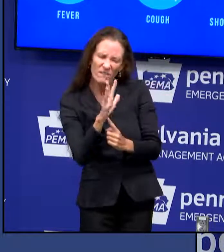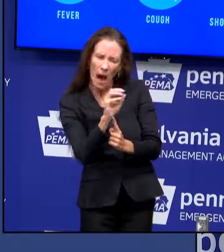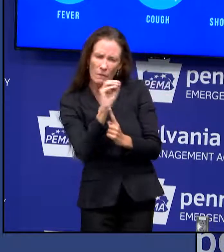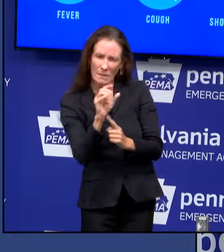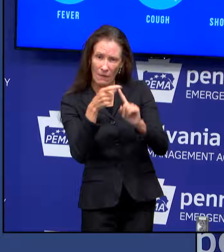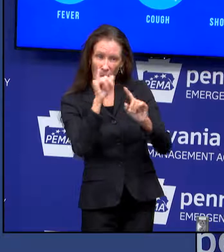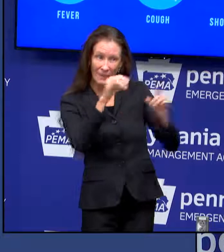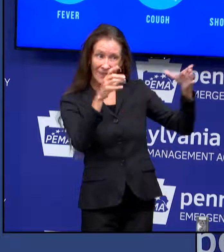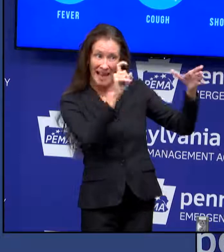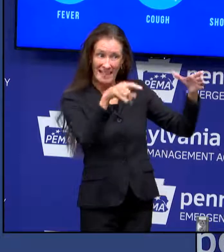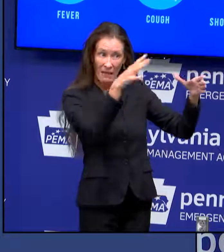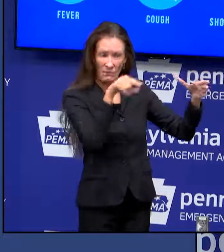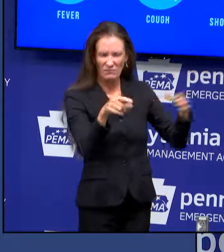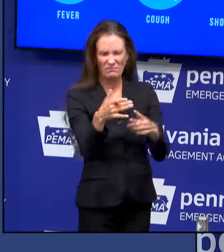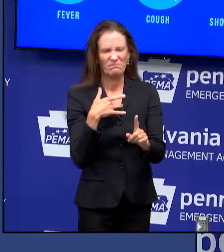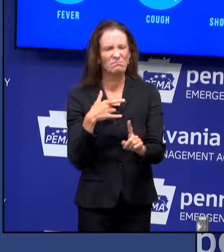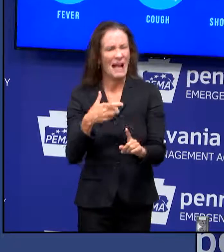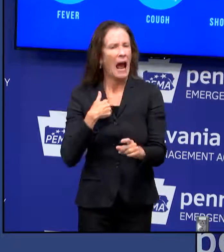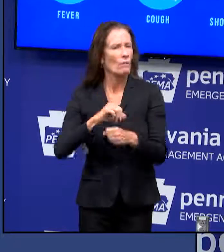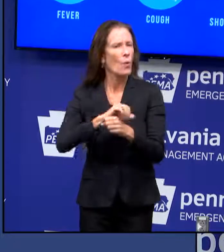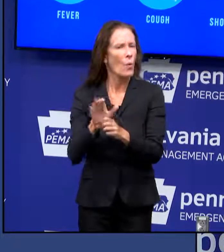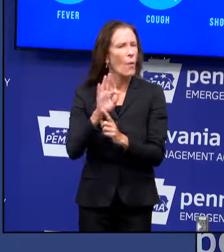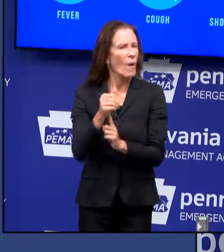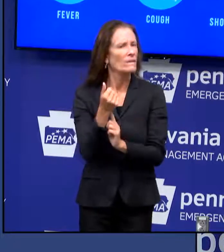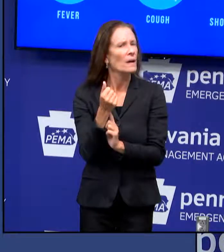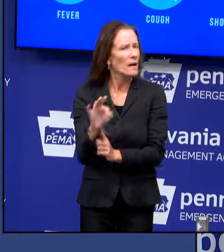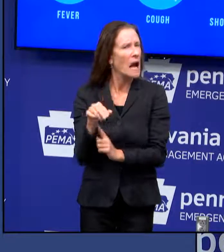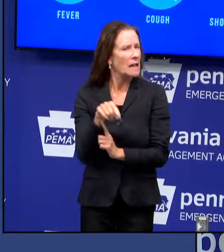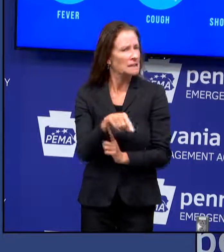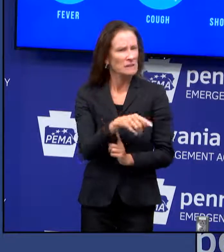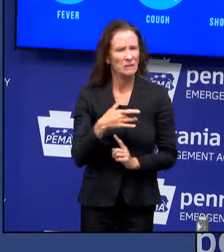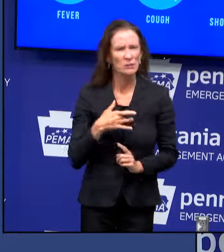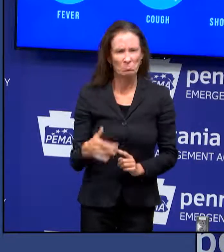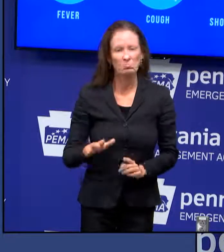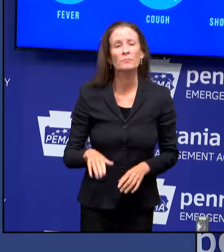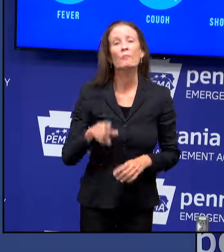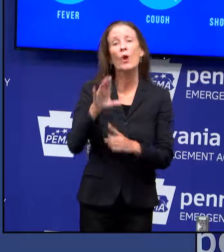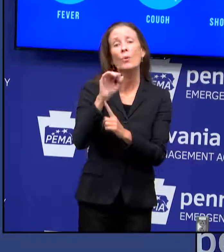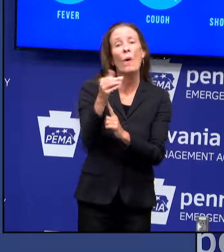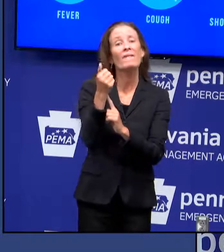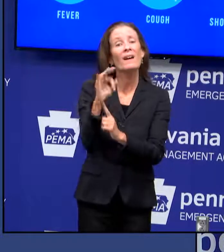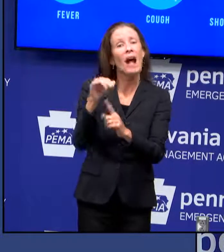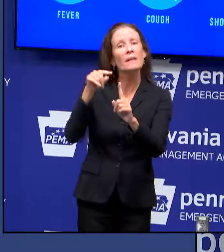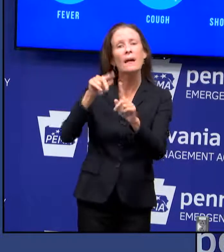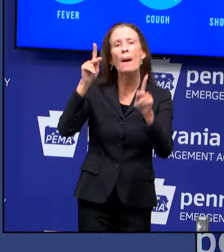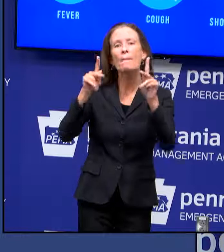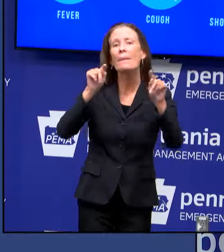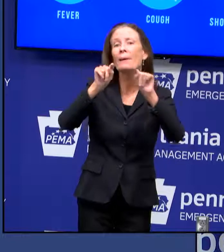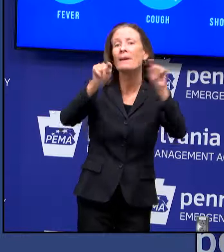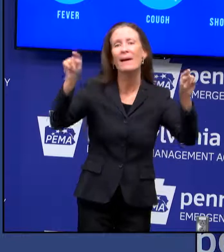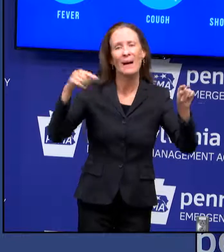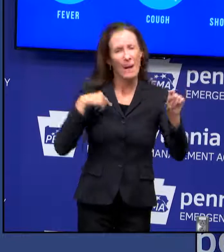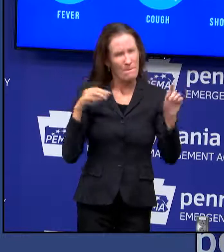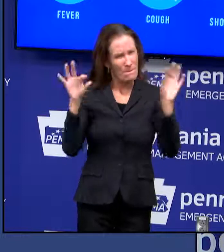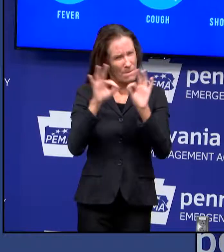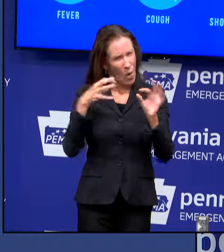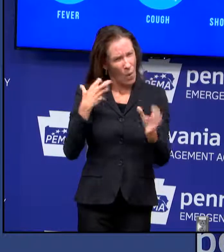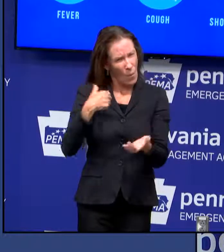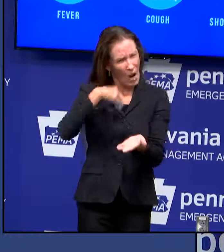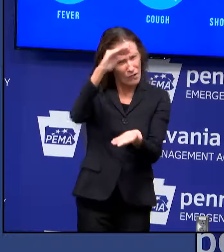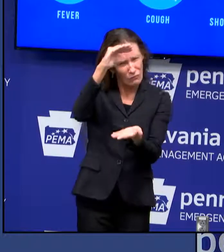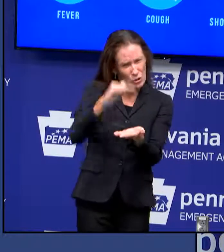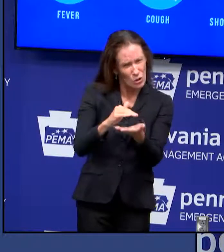cases, identifying carriers of COVID-19 is a really important part of eliminating this spread. Our test positivity rate